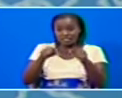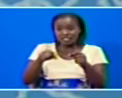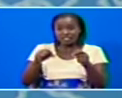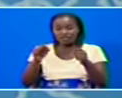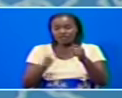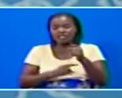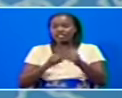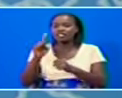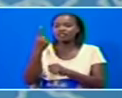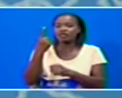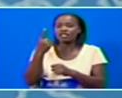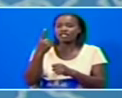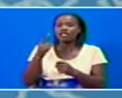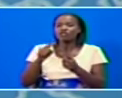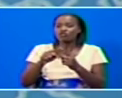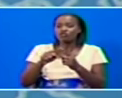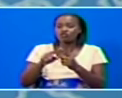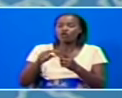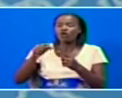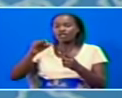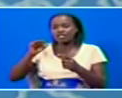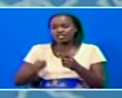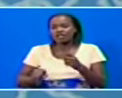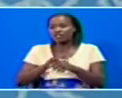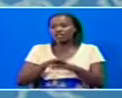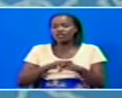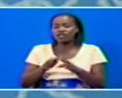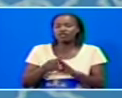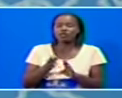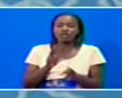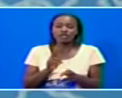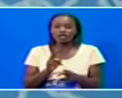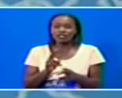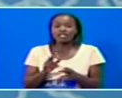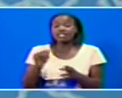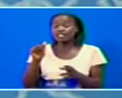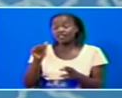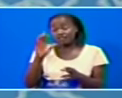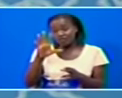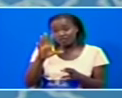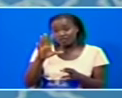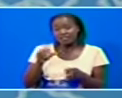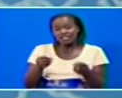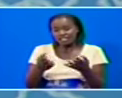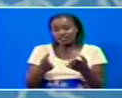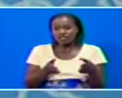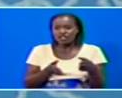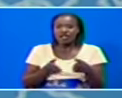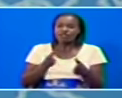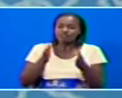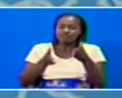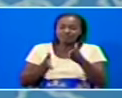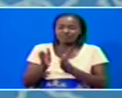replace South Africa's Dlamini-Zuma, who will be bowing out that month. The AU gave the candidates an opportunity to speak to Africans